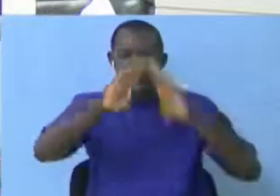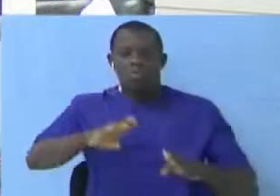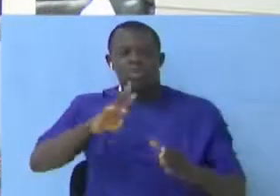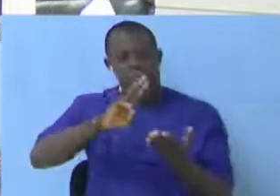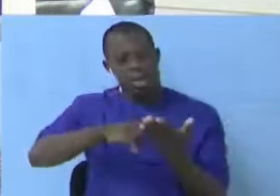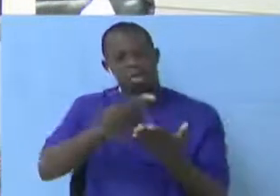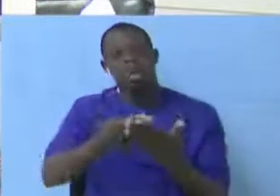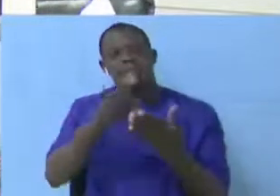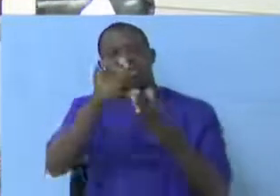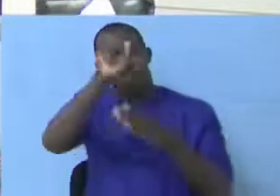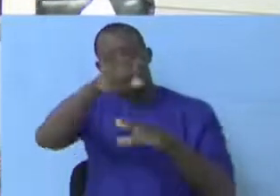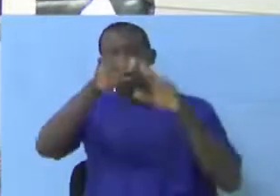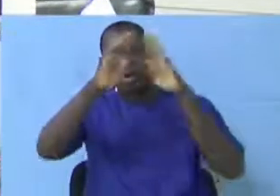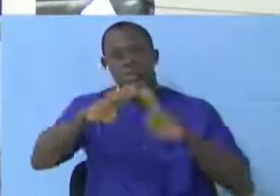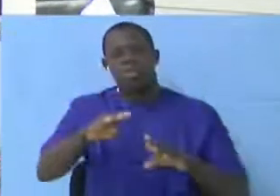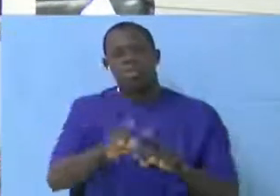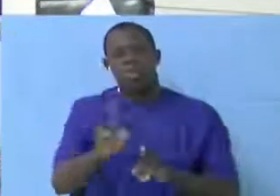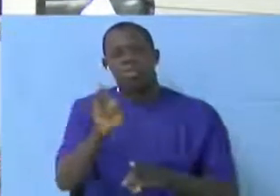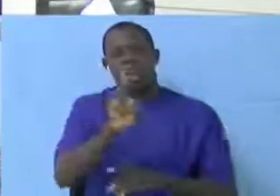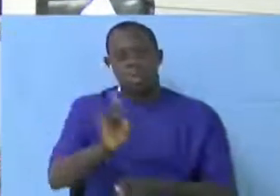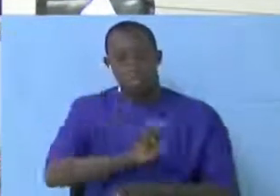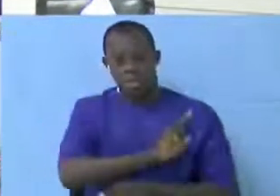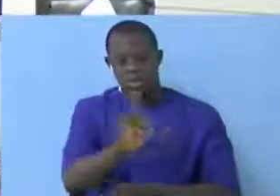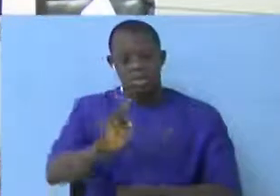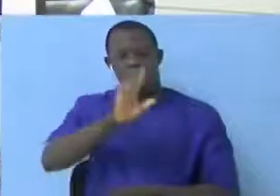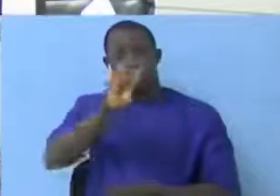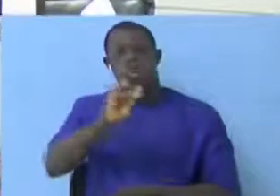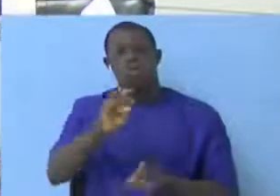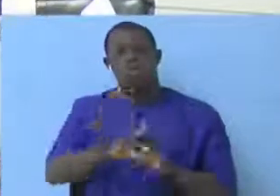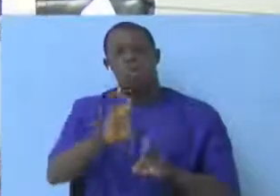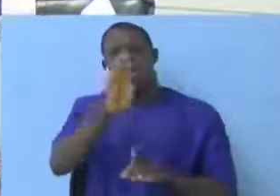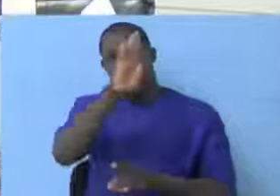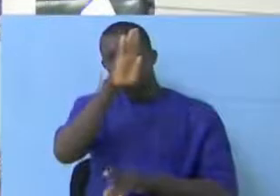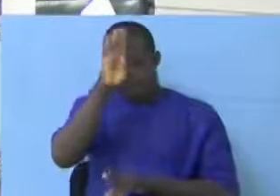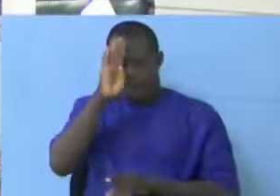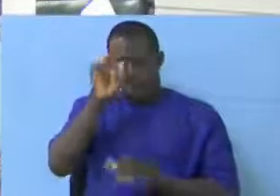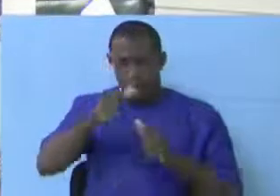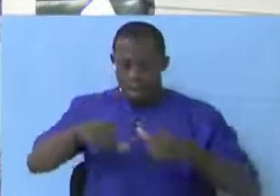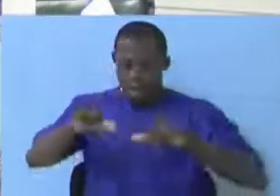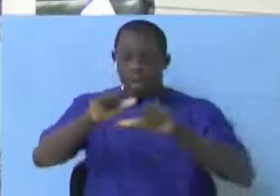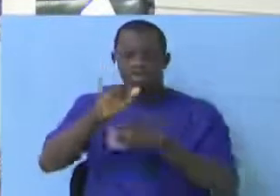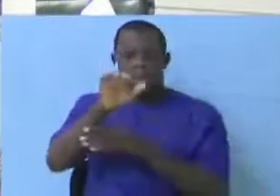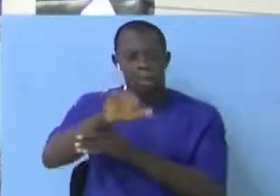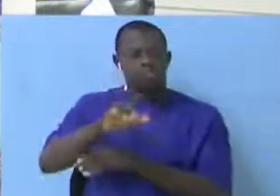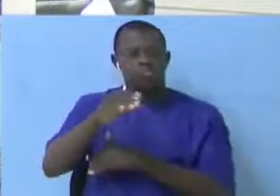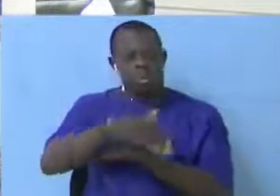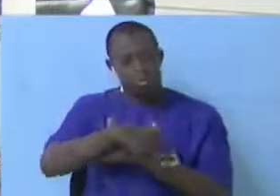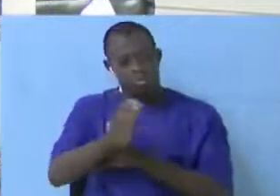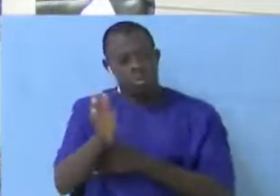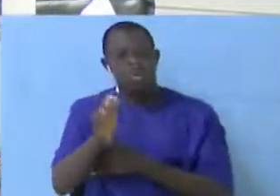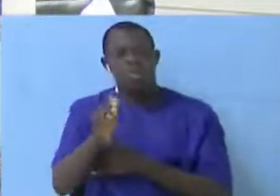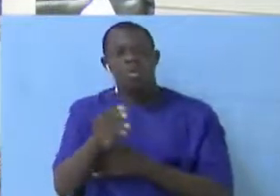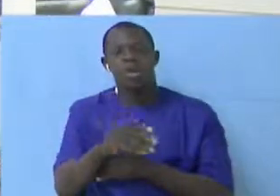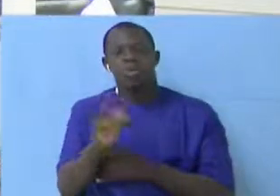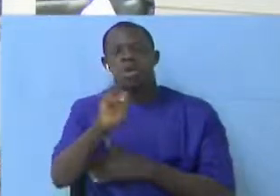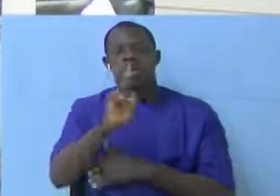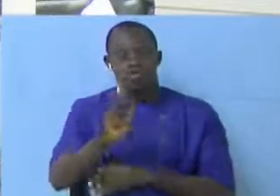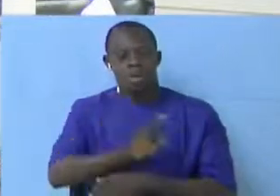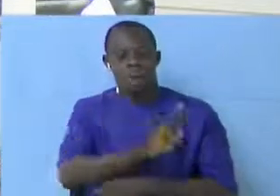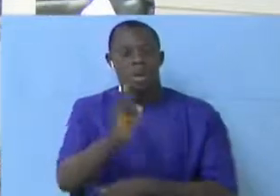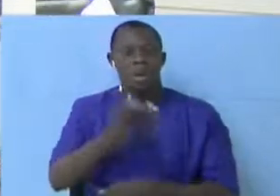That's what they did. Birkama Area Council came, opened the store, and took charge of whatever was there. Virtually there was